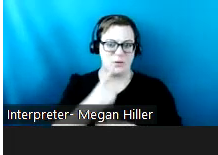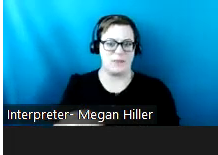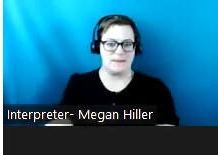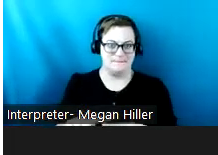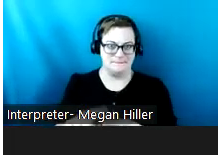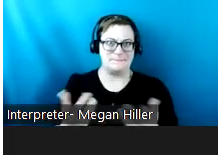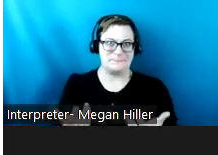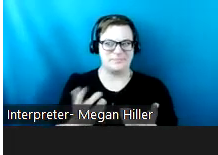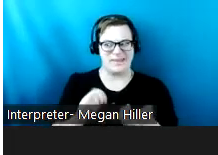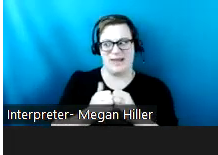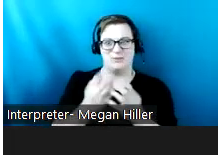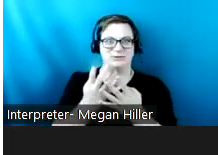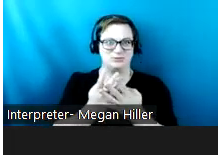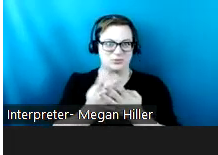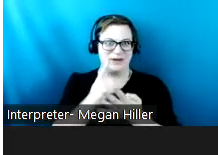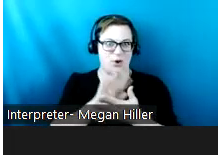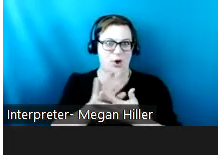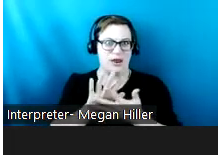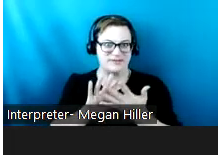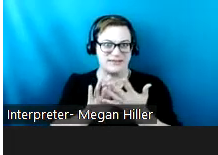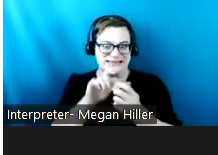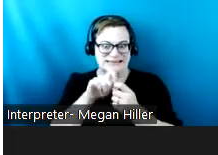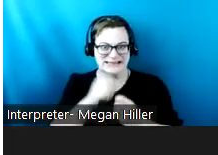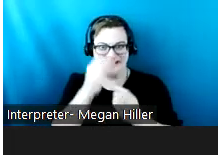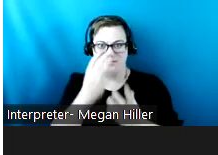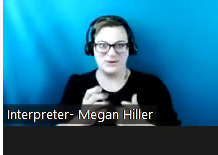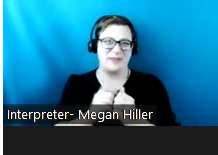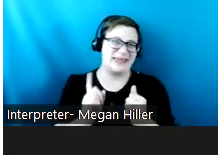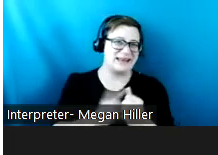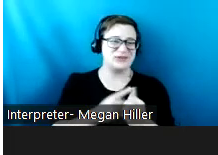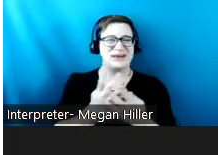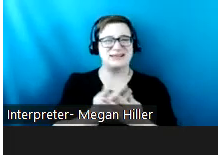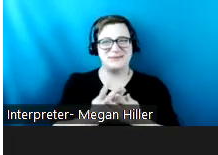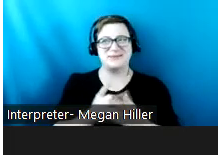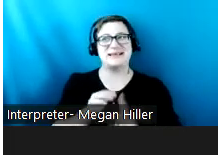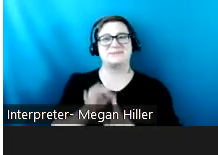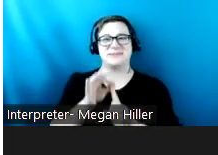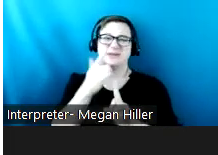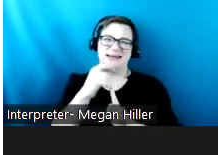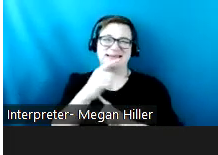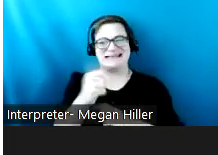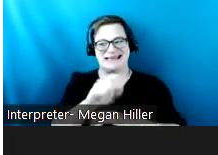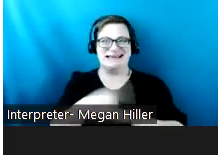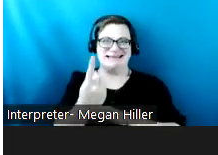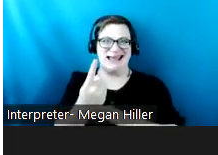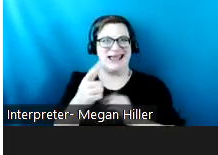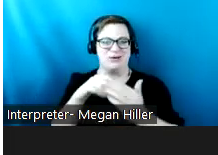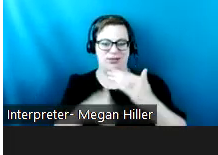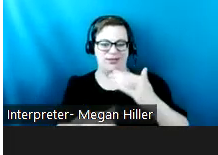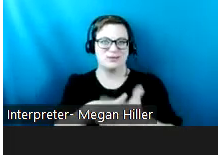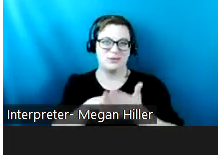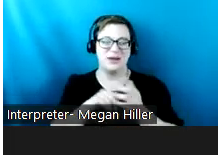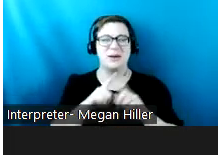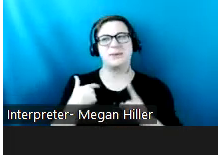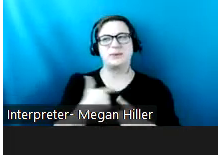you know, screening for that, all of that information within the initial assessment, especially within that 10-day time frame. But we were discussing how do we